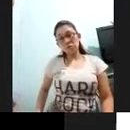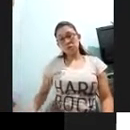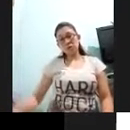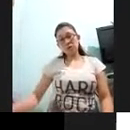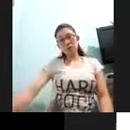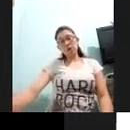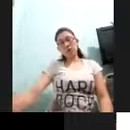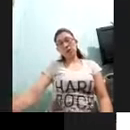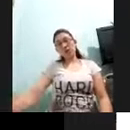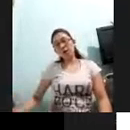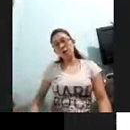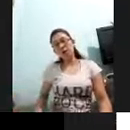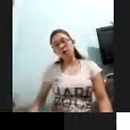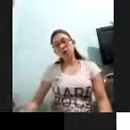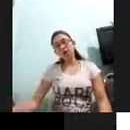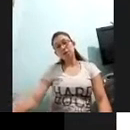Sí, tengo el micrófono. Ok.